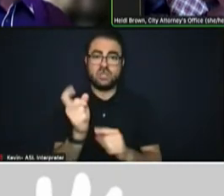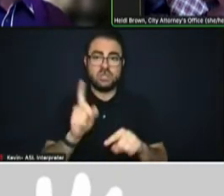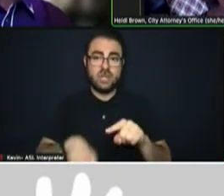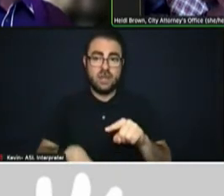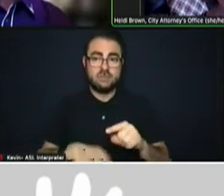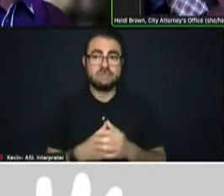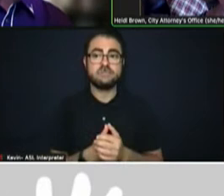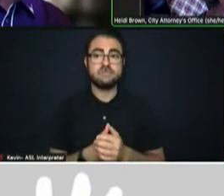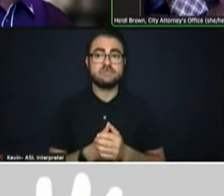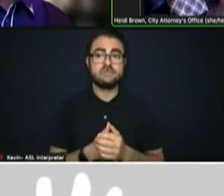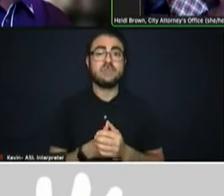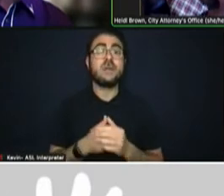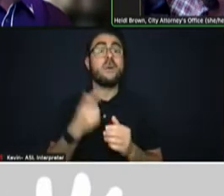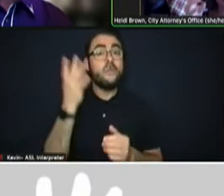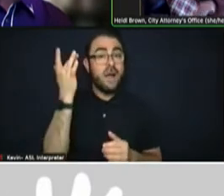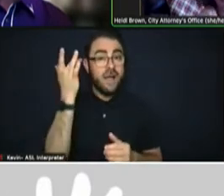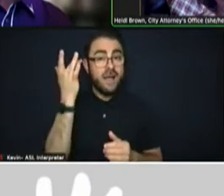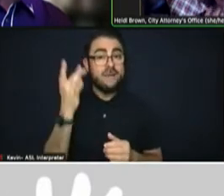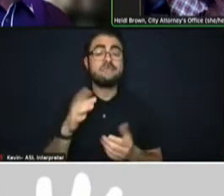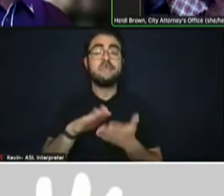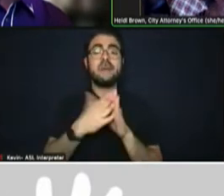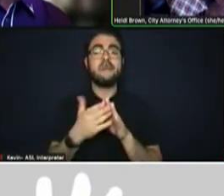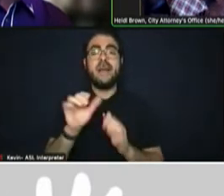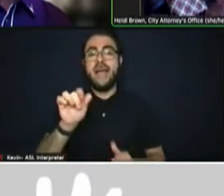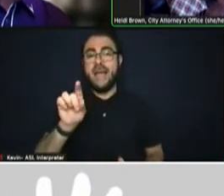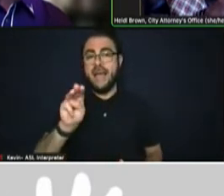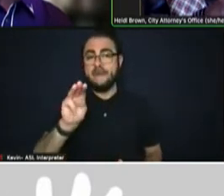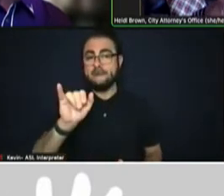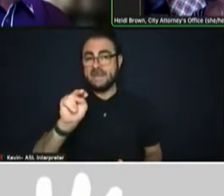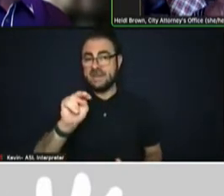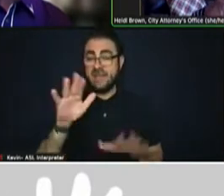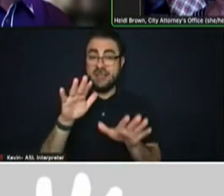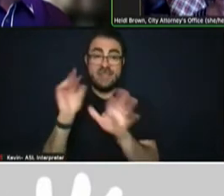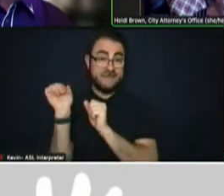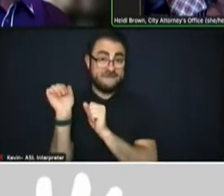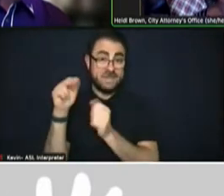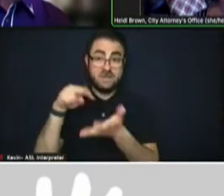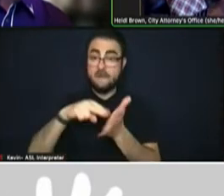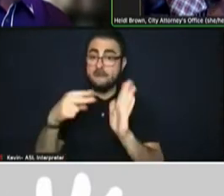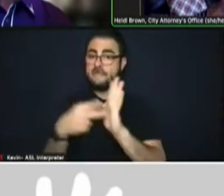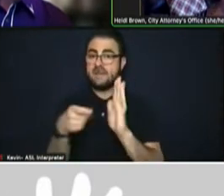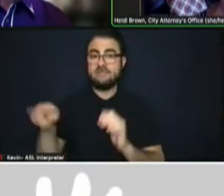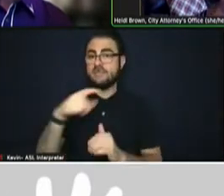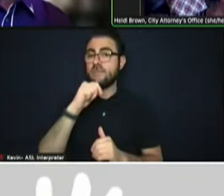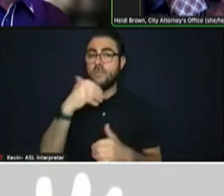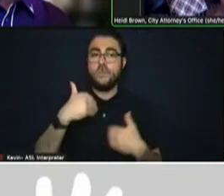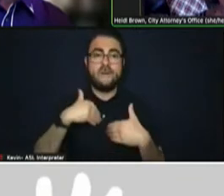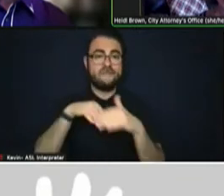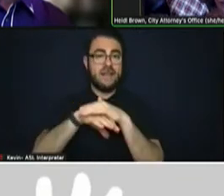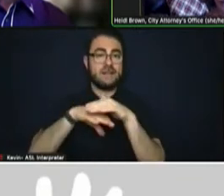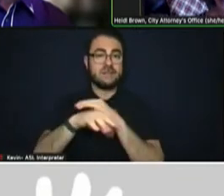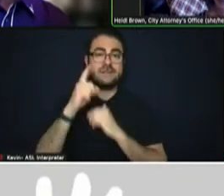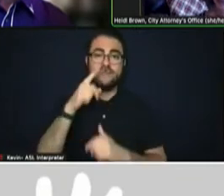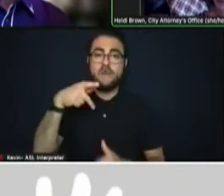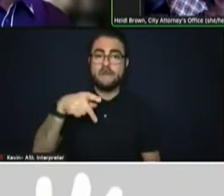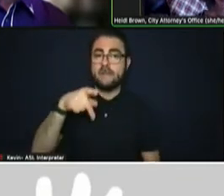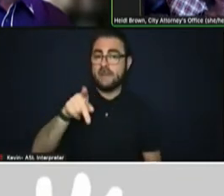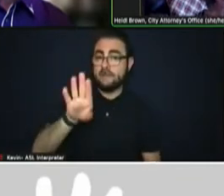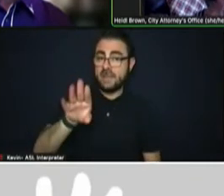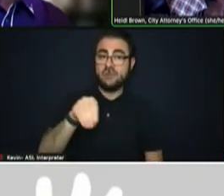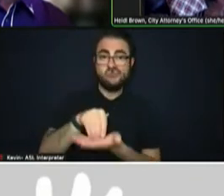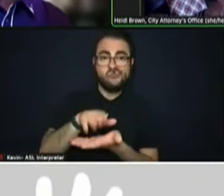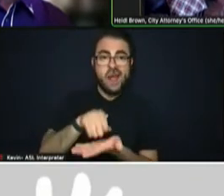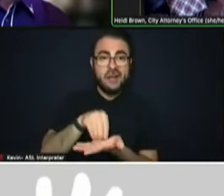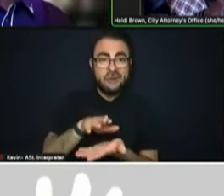earlier, on administrative leave, so they don't have access to the PPB records, evidence, et cetera,